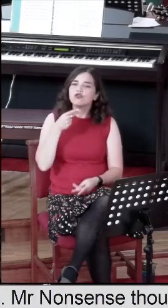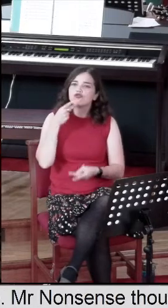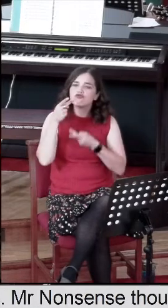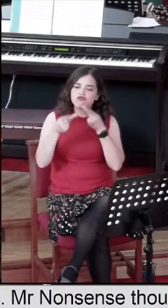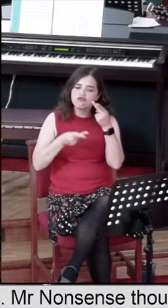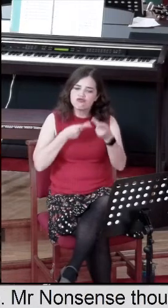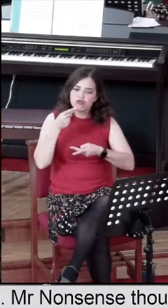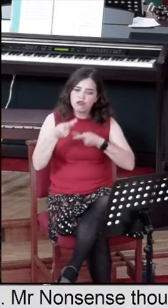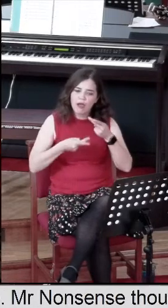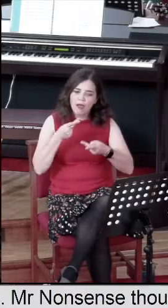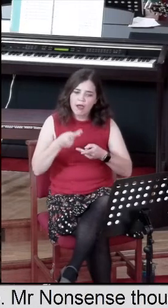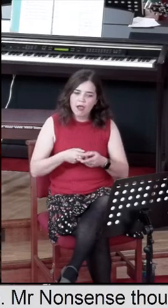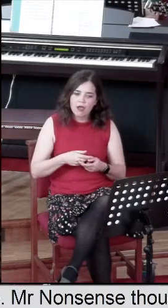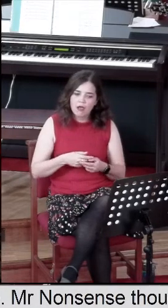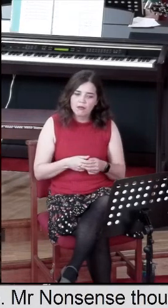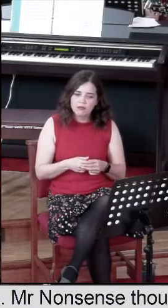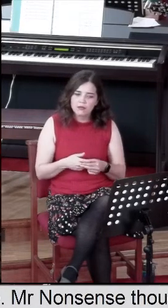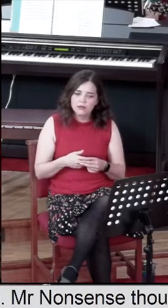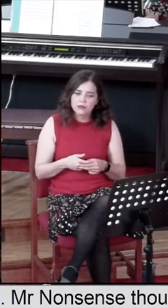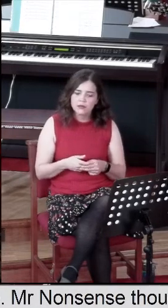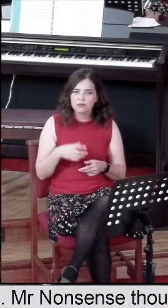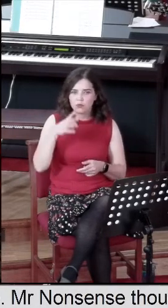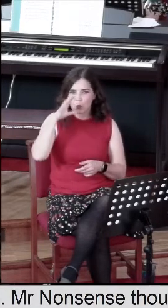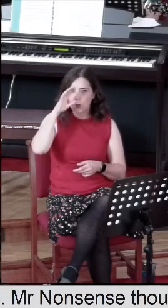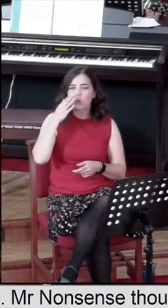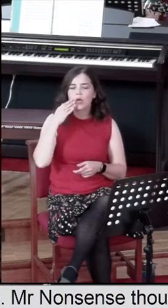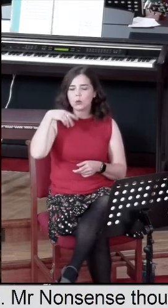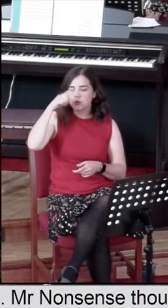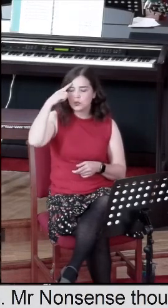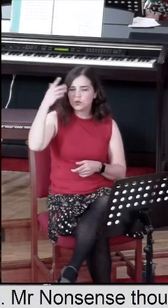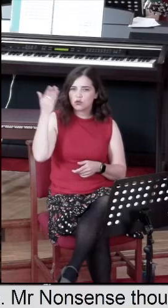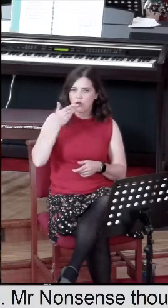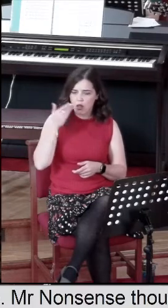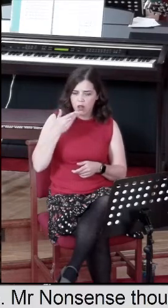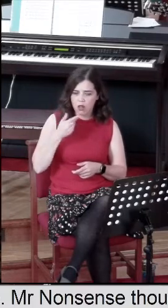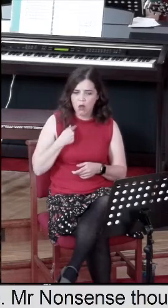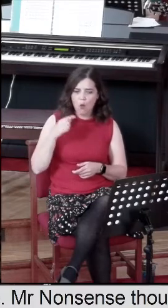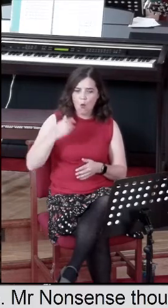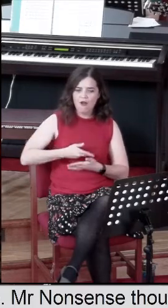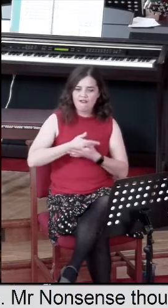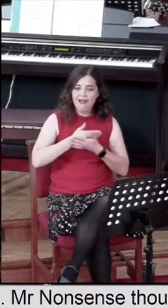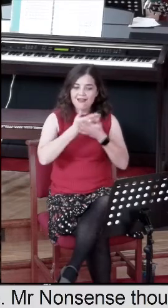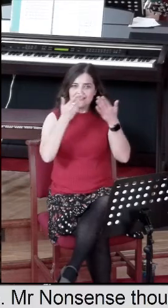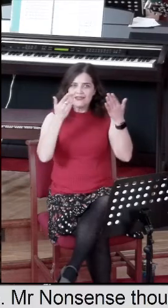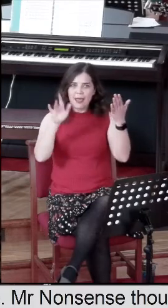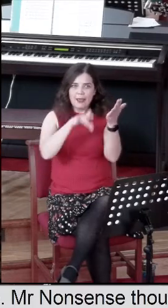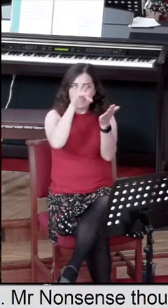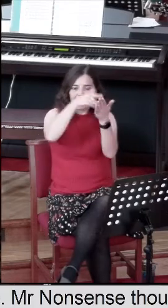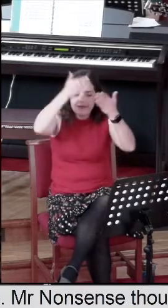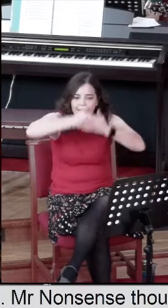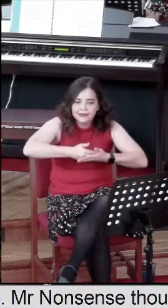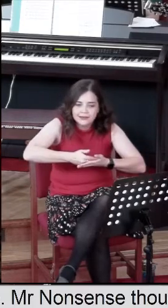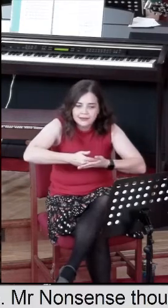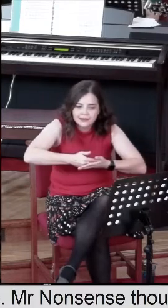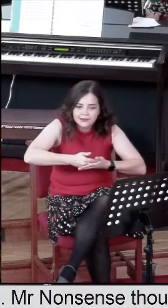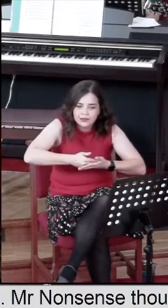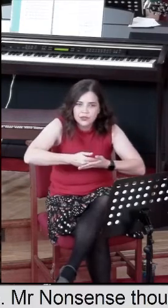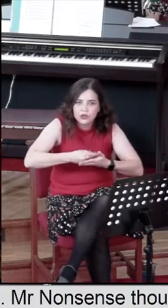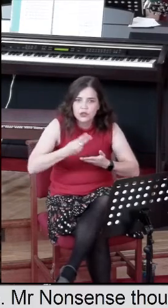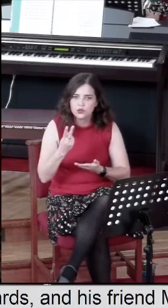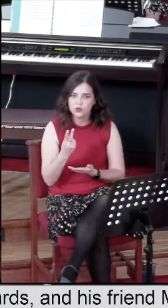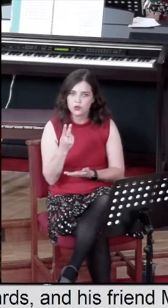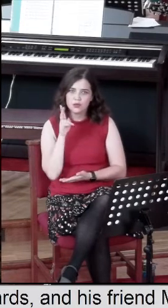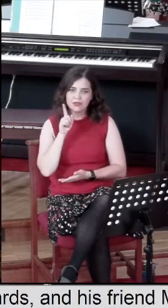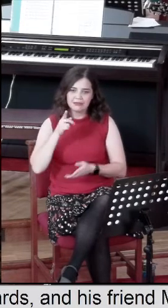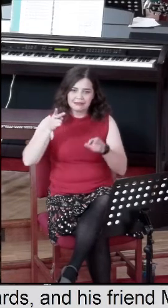rhymes or nonsense stories? Do you ever do that? When I was at school, we used to have one that went, one fine day in the middle of the night, two